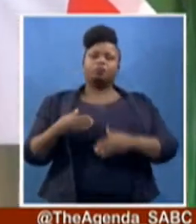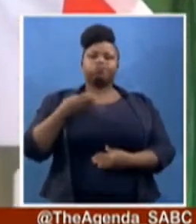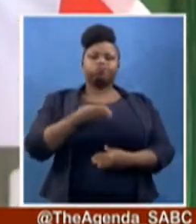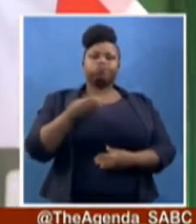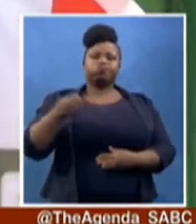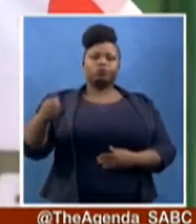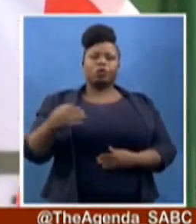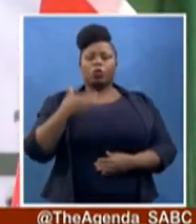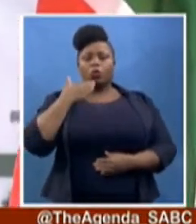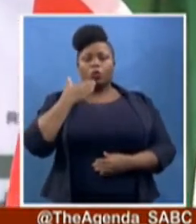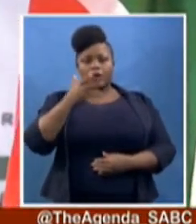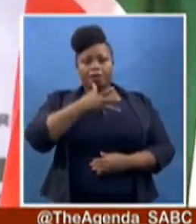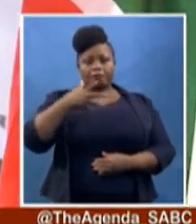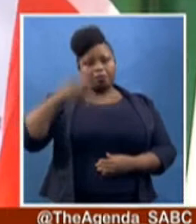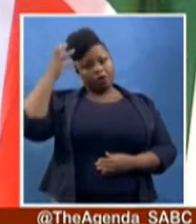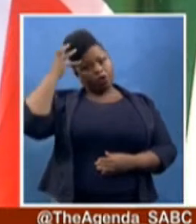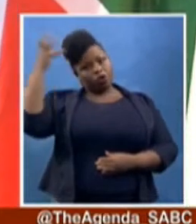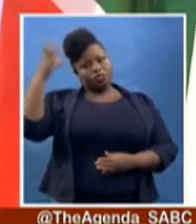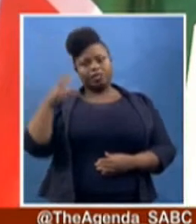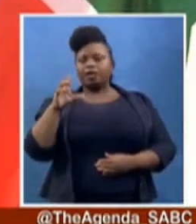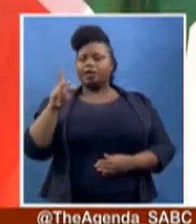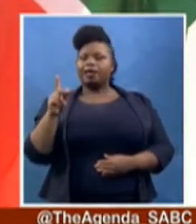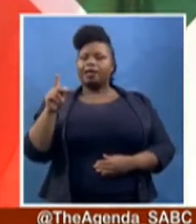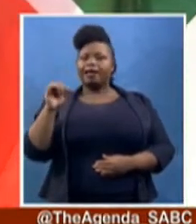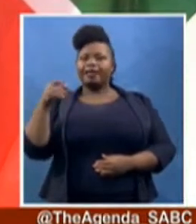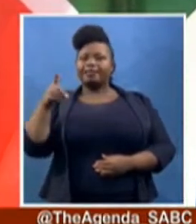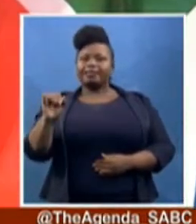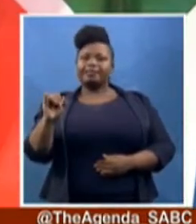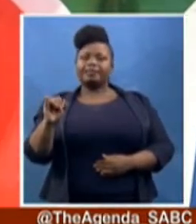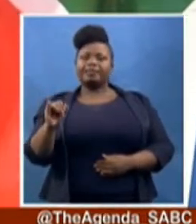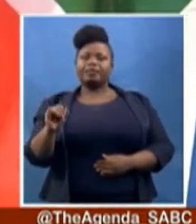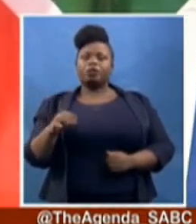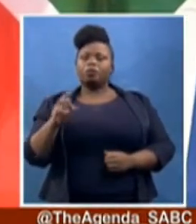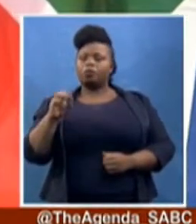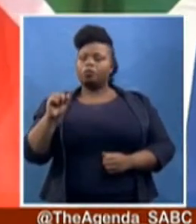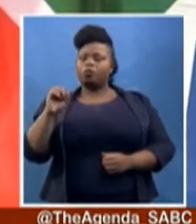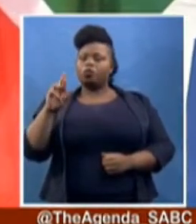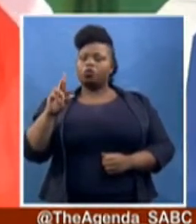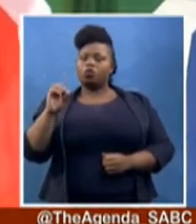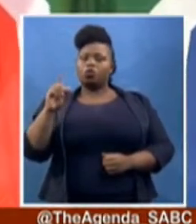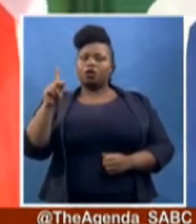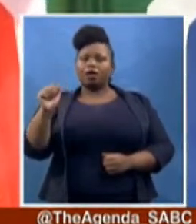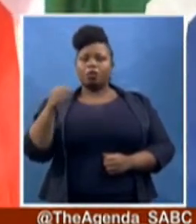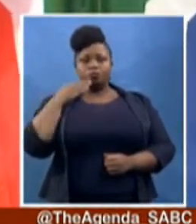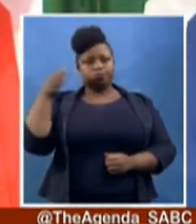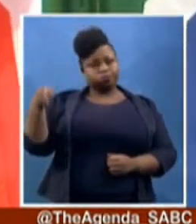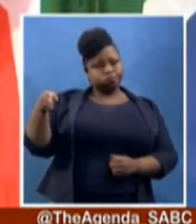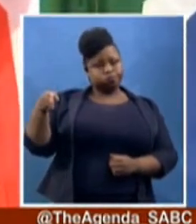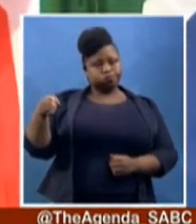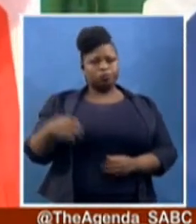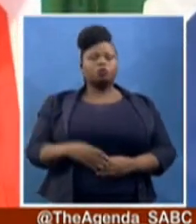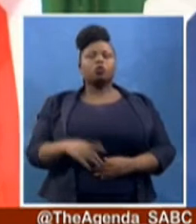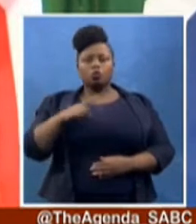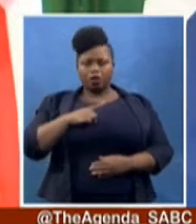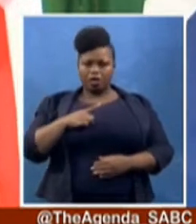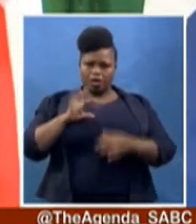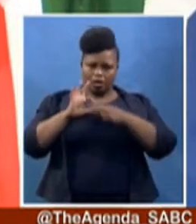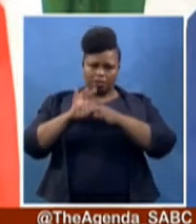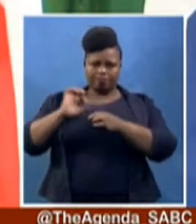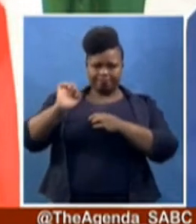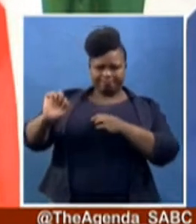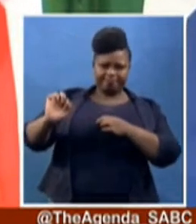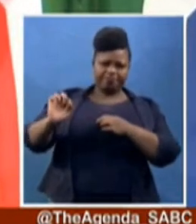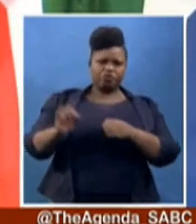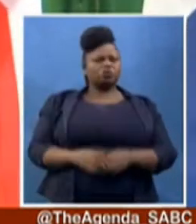Moroka in our midst, because we are Nklunyabona. So it will be a huge mistake if we don't acknowledge